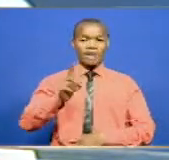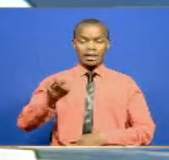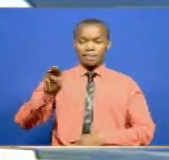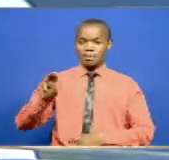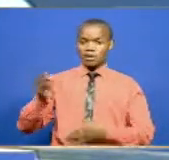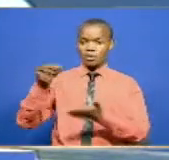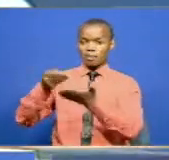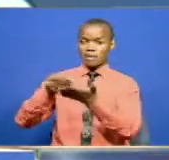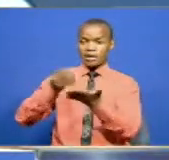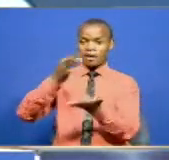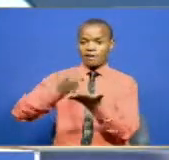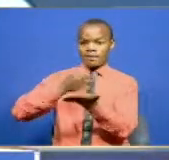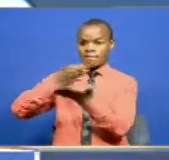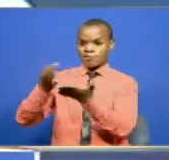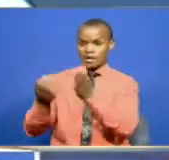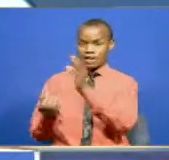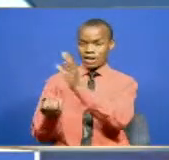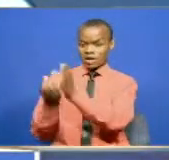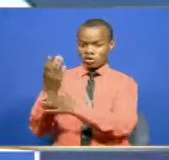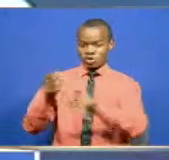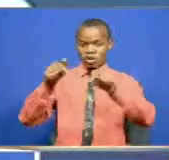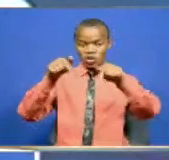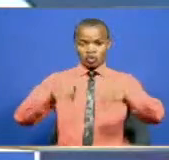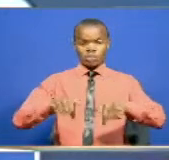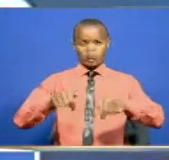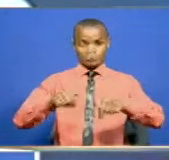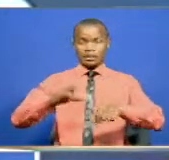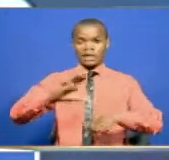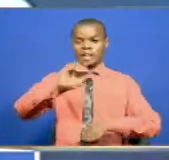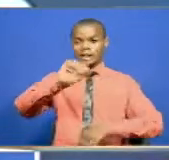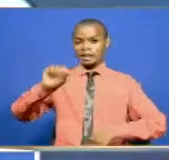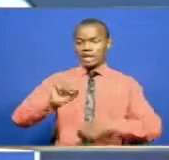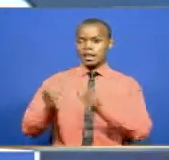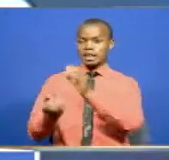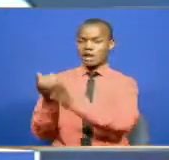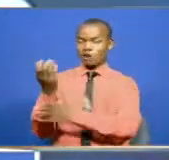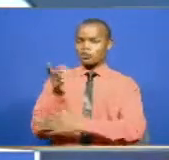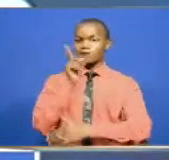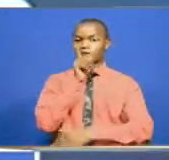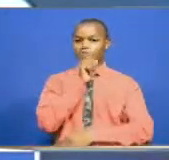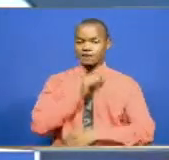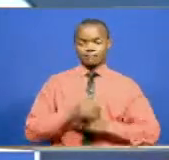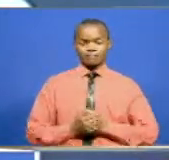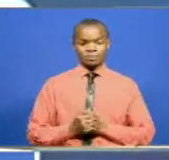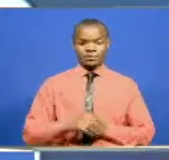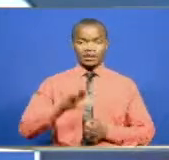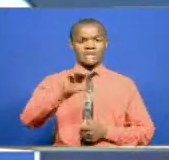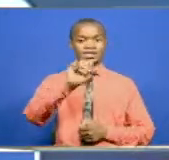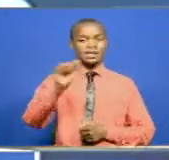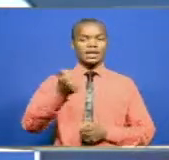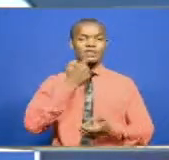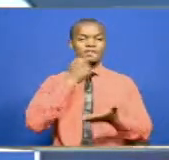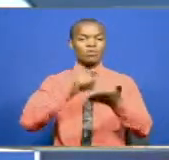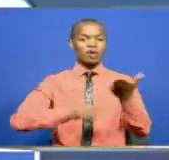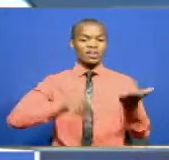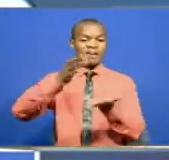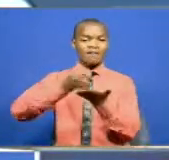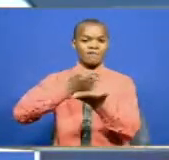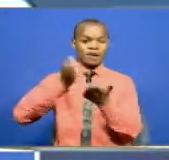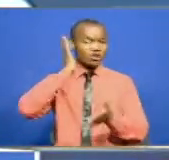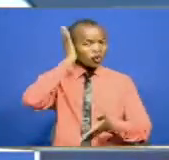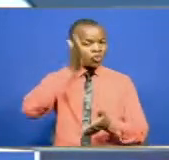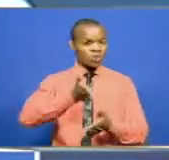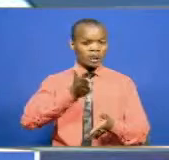revolving fund launched today by Agriculture Cabinet Secretary Peter Munya. The CS said the fund is set to increase value